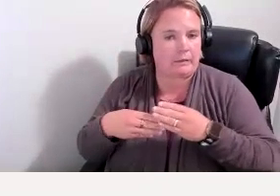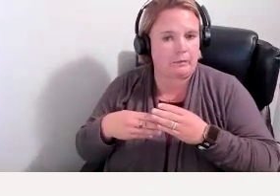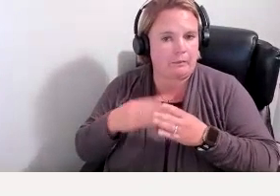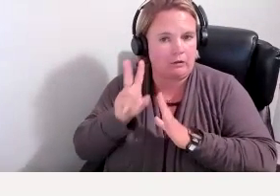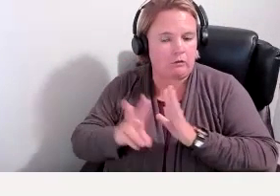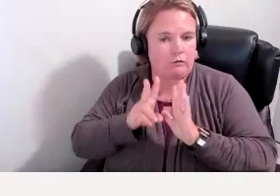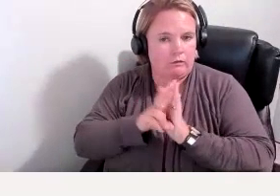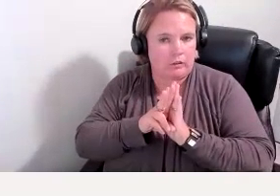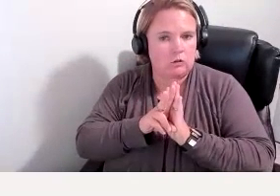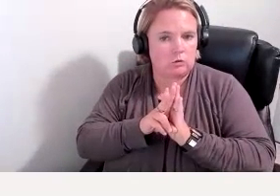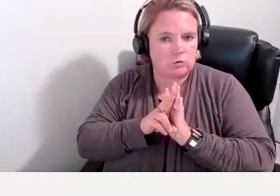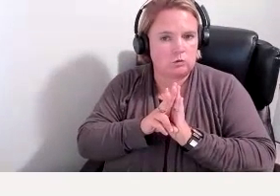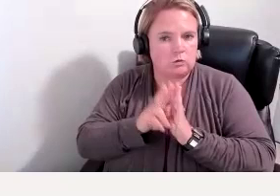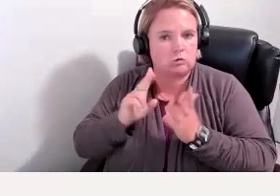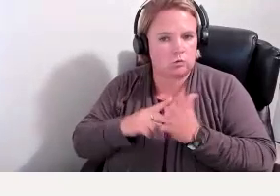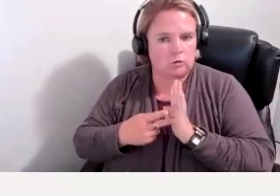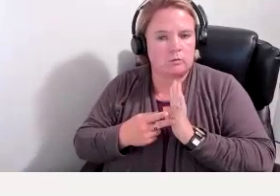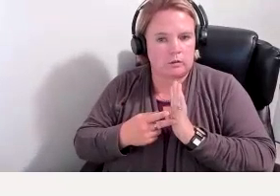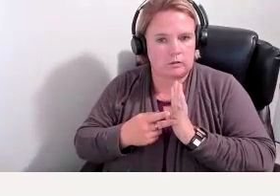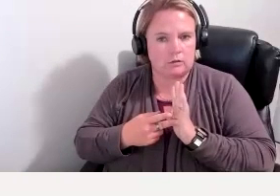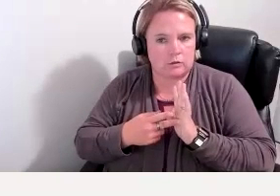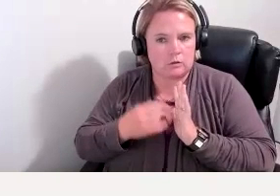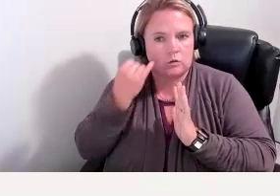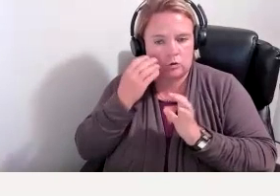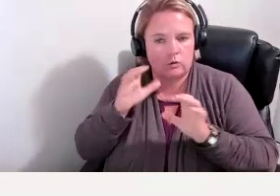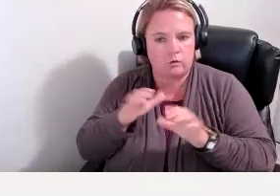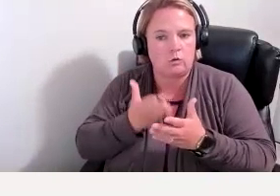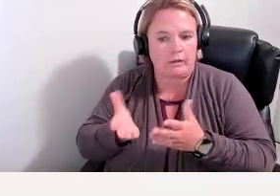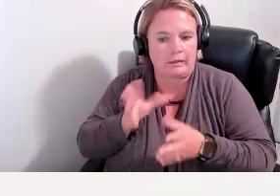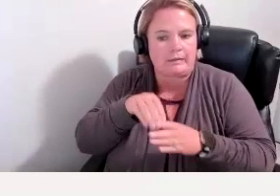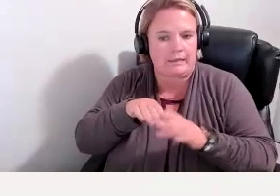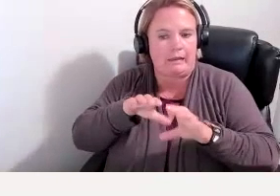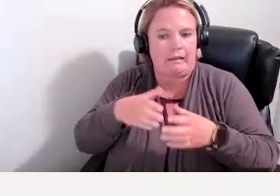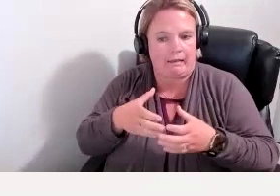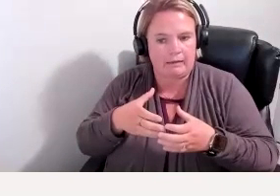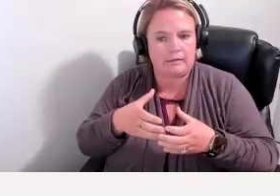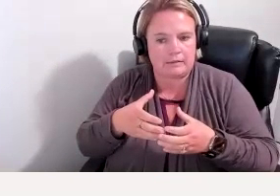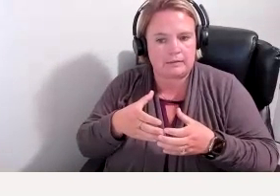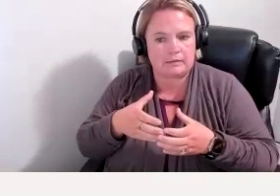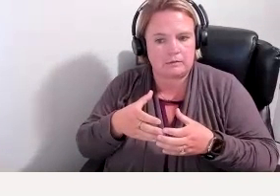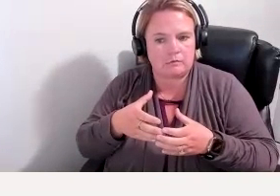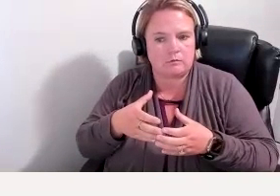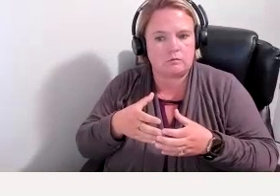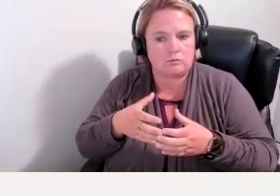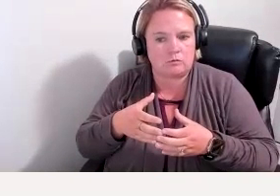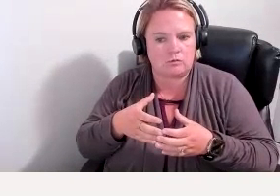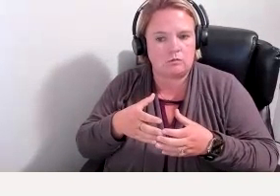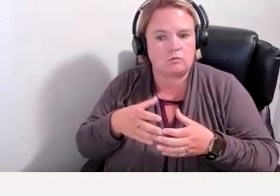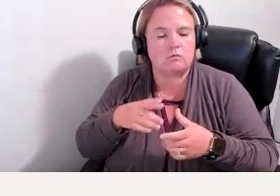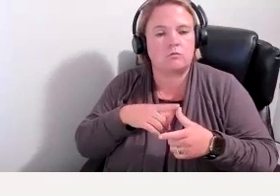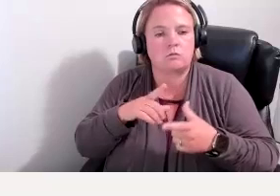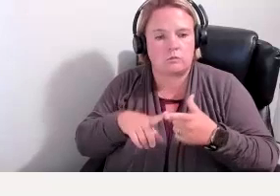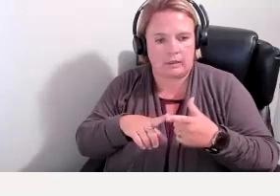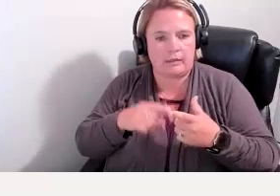would be what you're saying. If you're doing stuff in class, but then you also put something online to help them